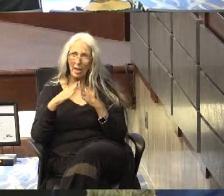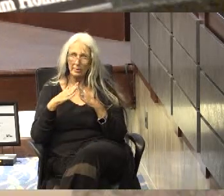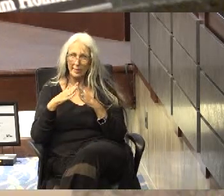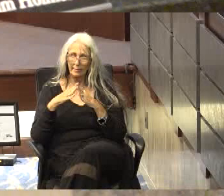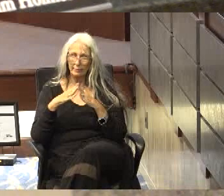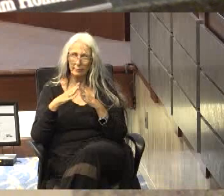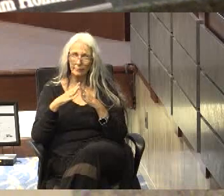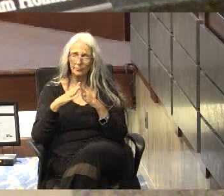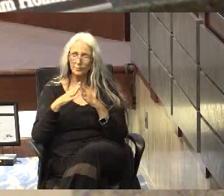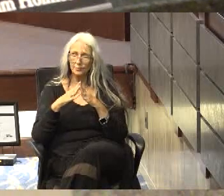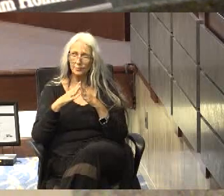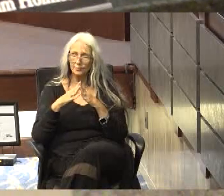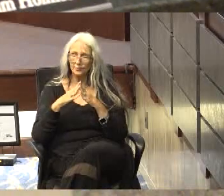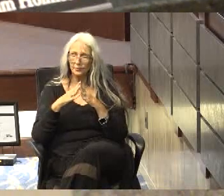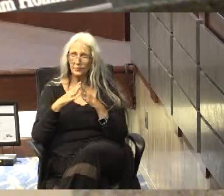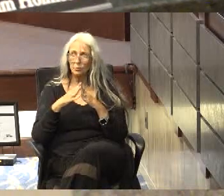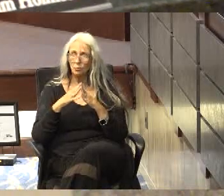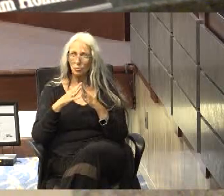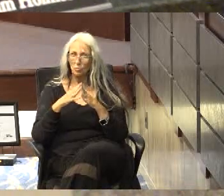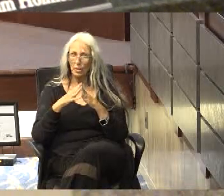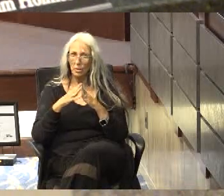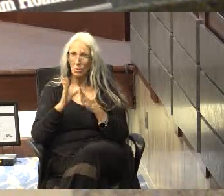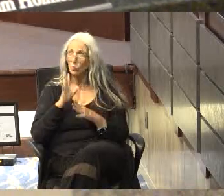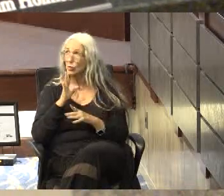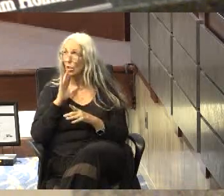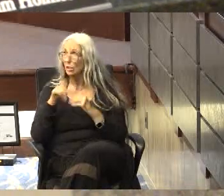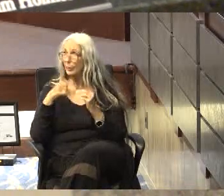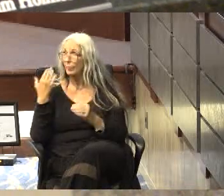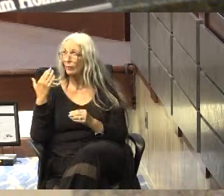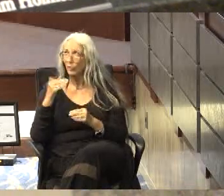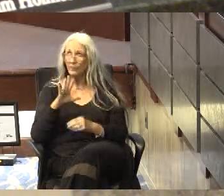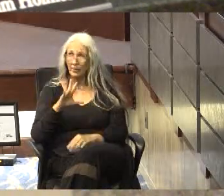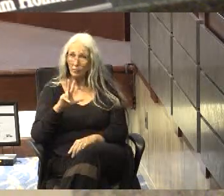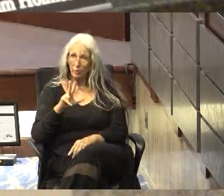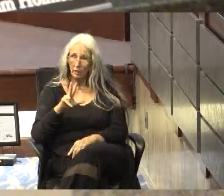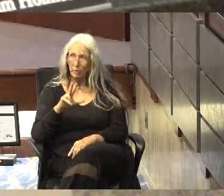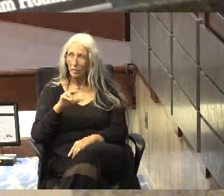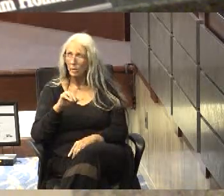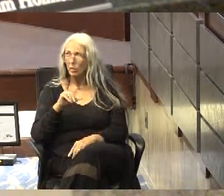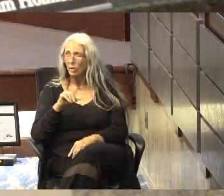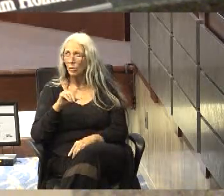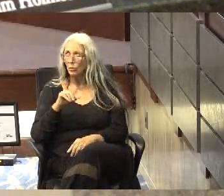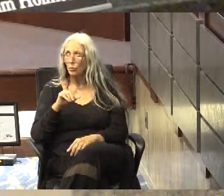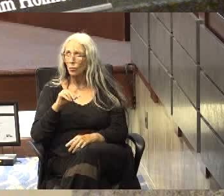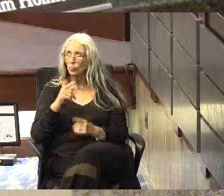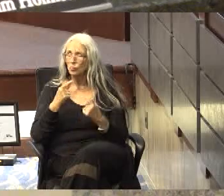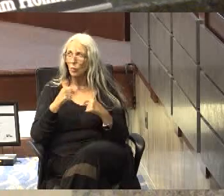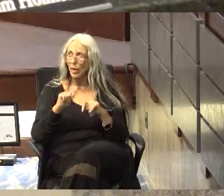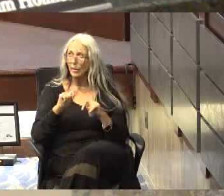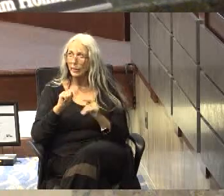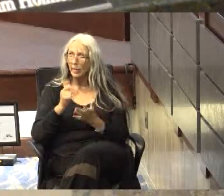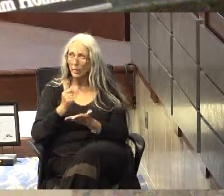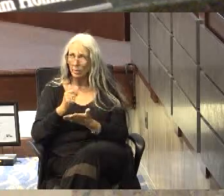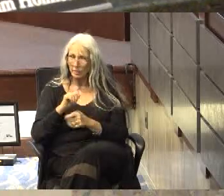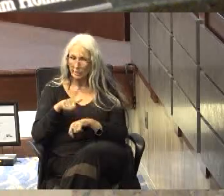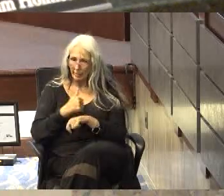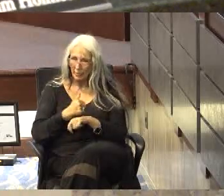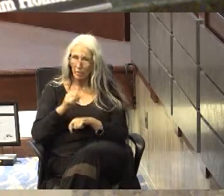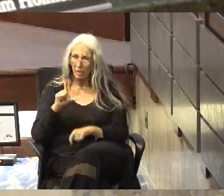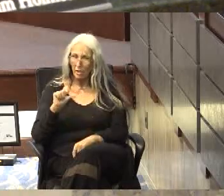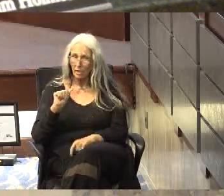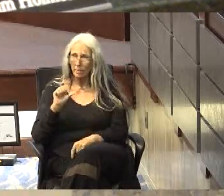here referred to. A 53-unit multifamily that we're trying to facilitate on the Saul.